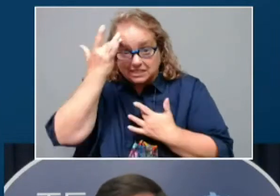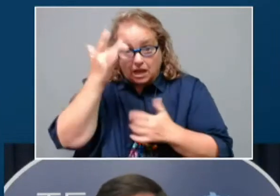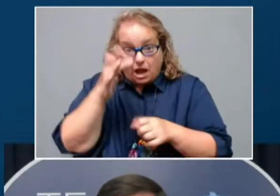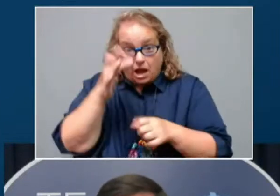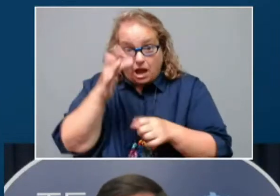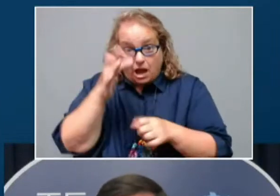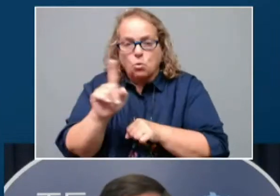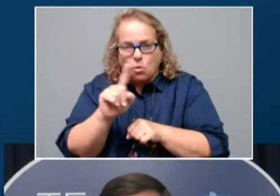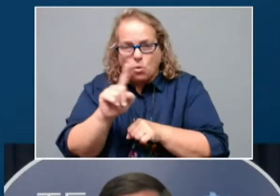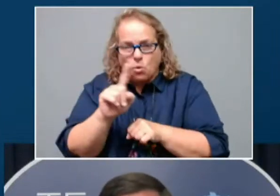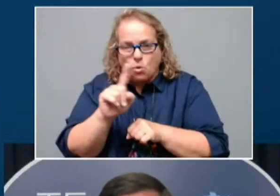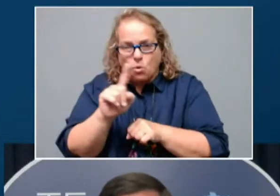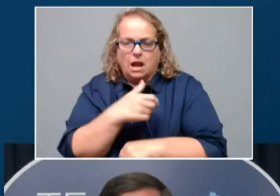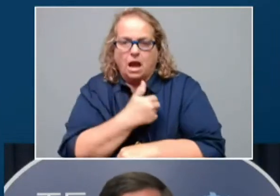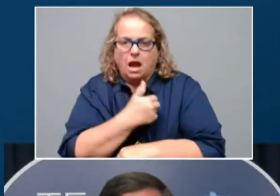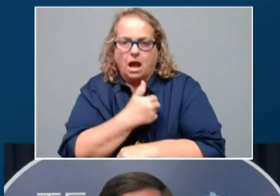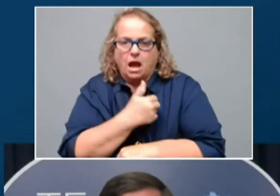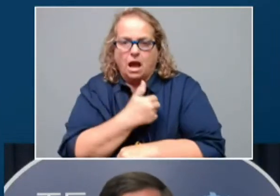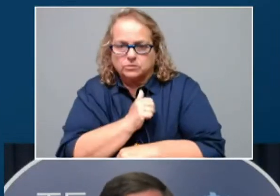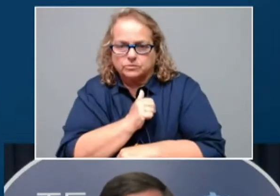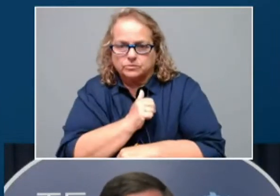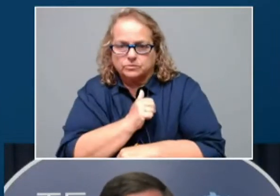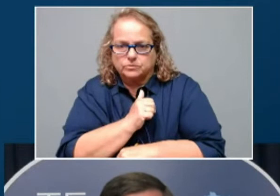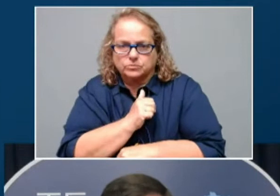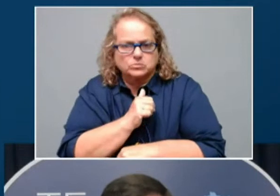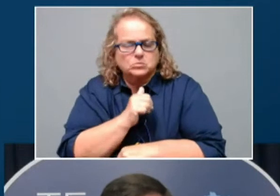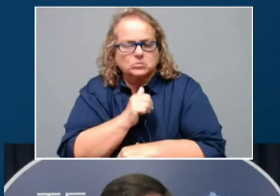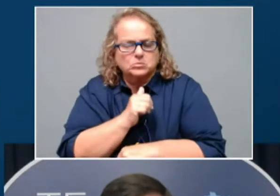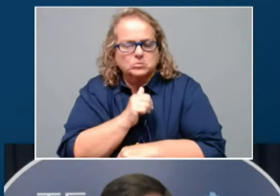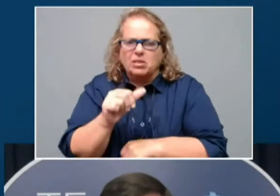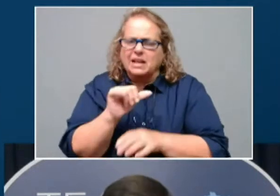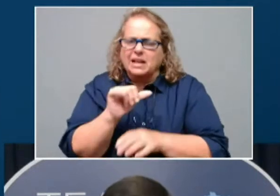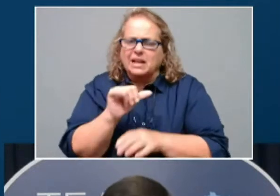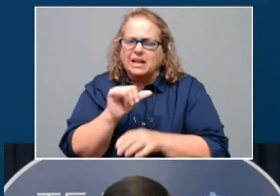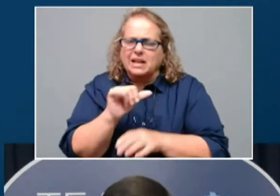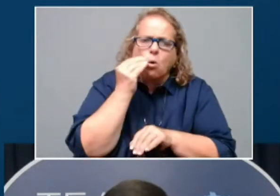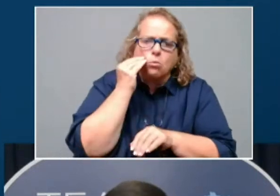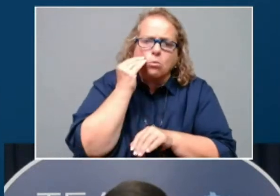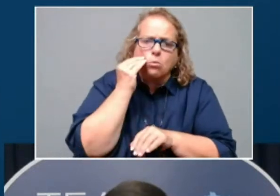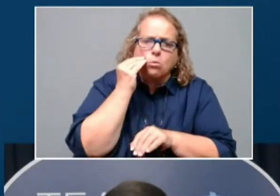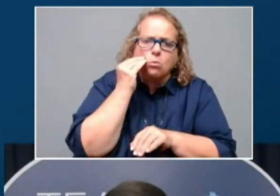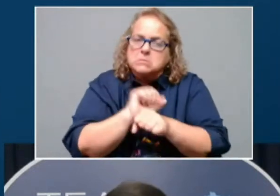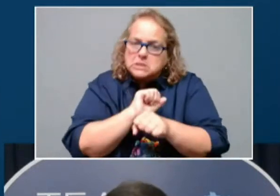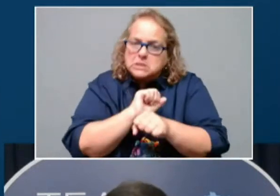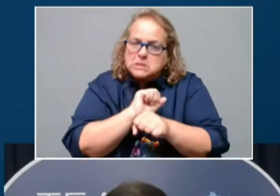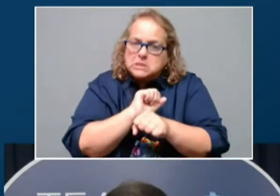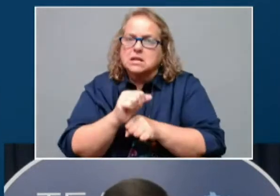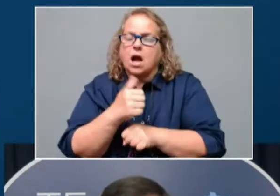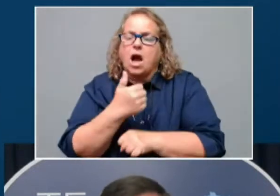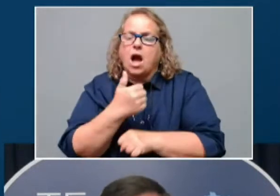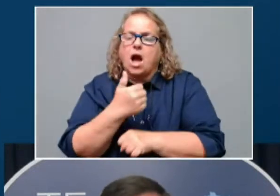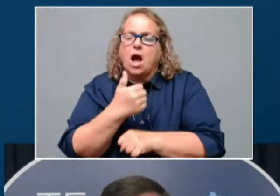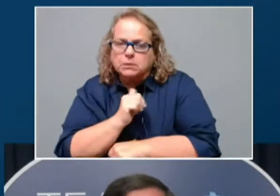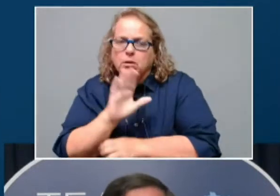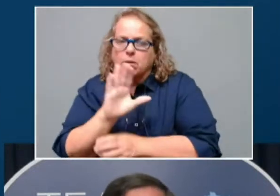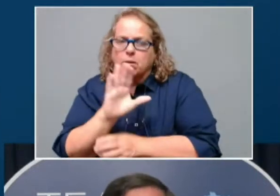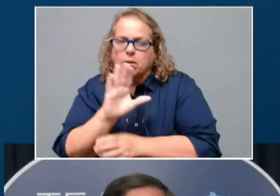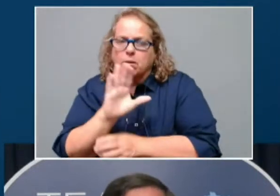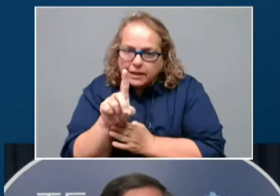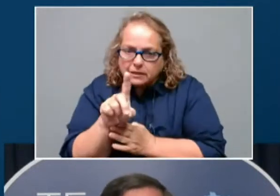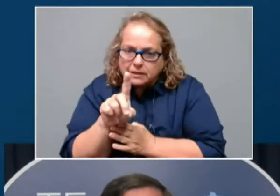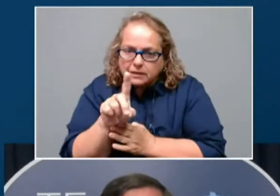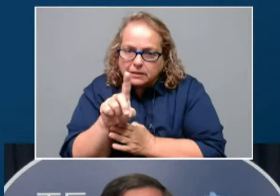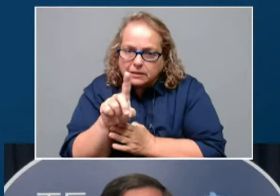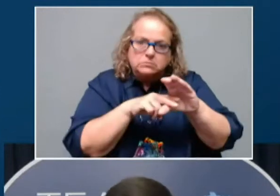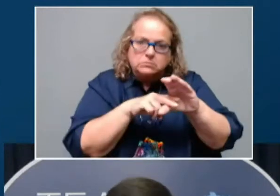hospitalization. Not monitoring, but an actual staffed hospital bed. And again, look at the slope